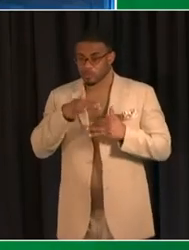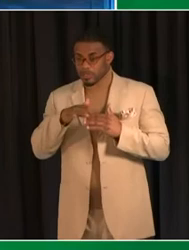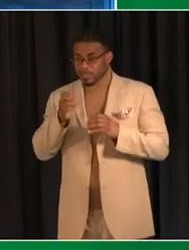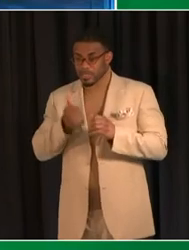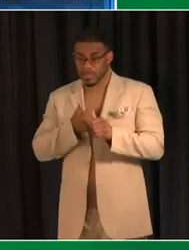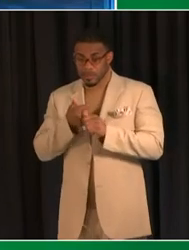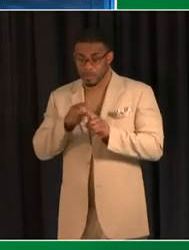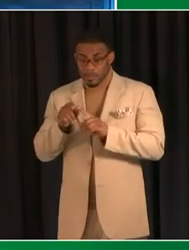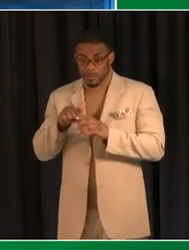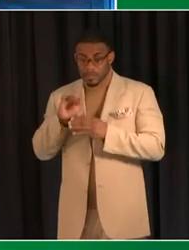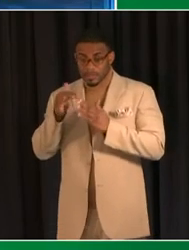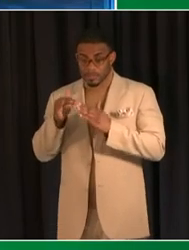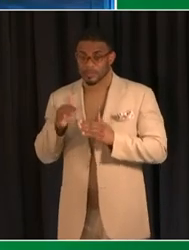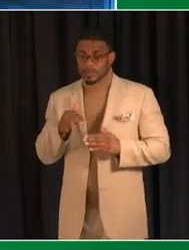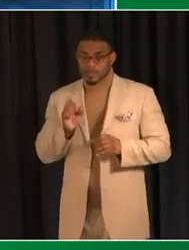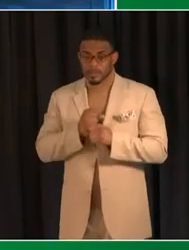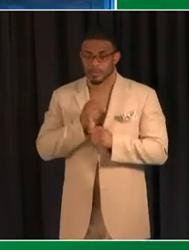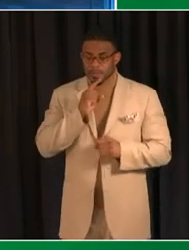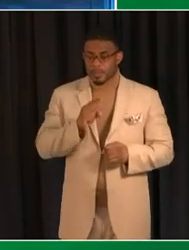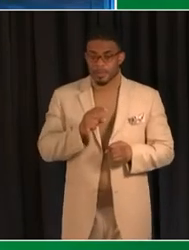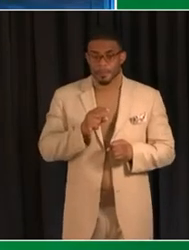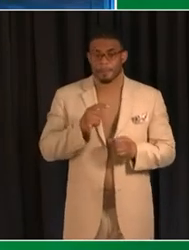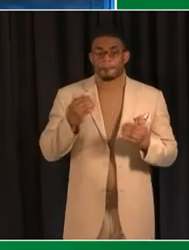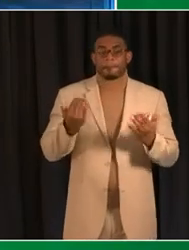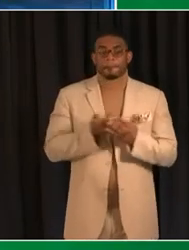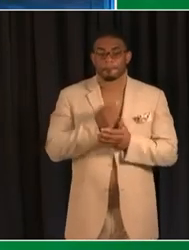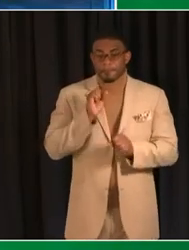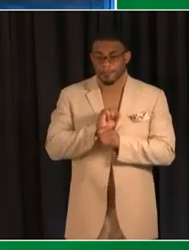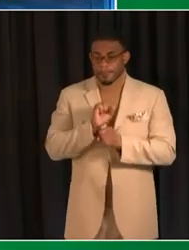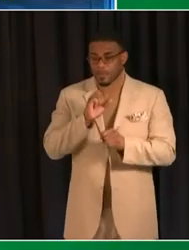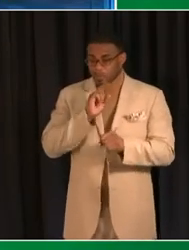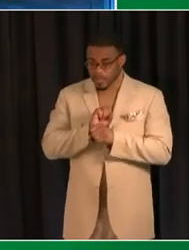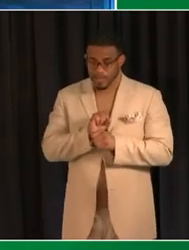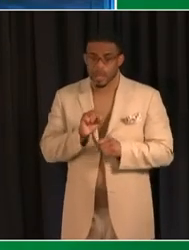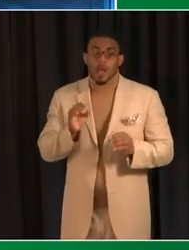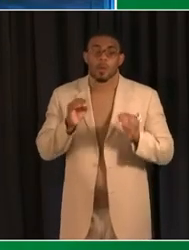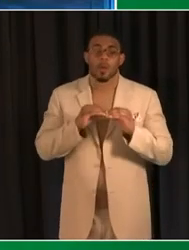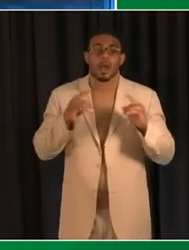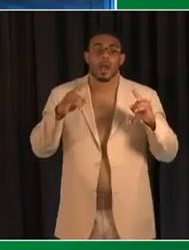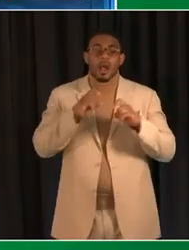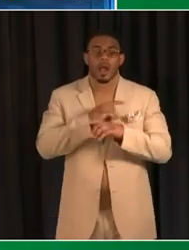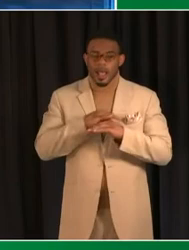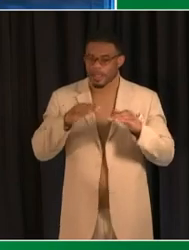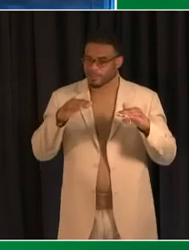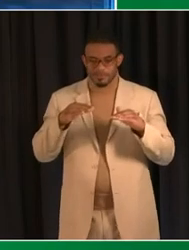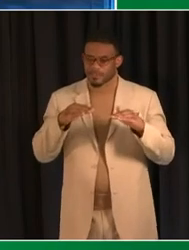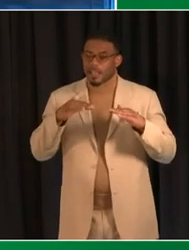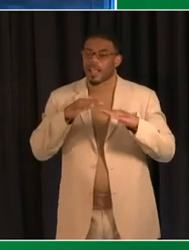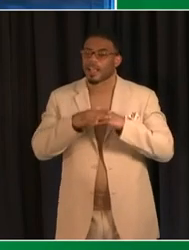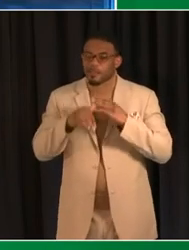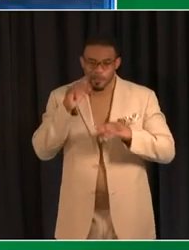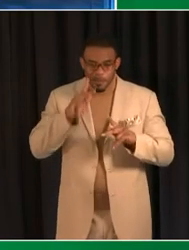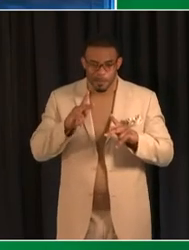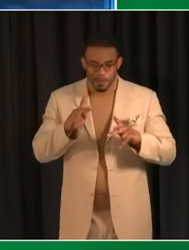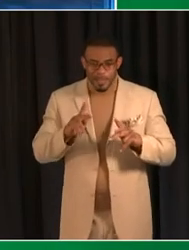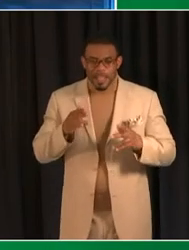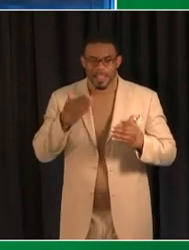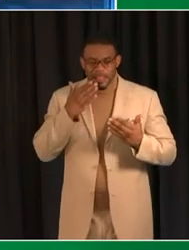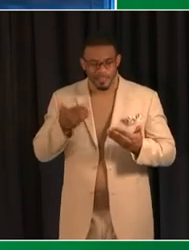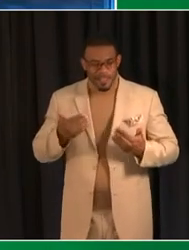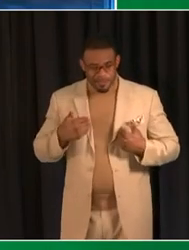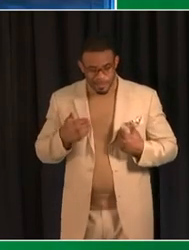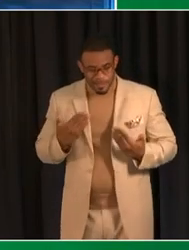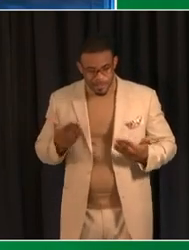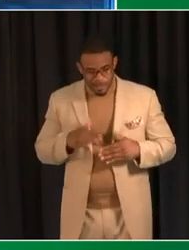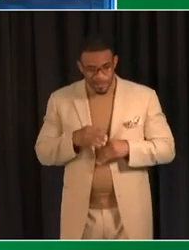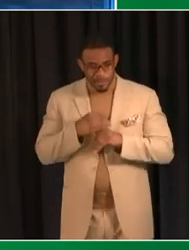bids in the city can partner to make the new work reality more comfortable and inviting for folks. So thanks for